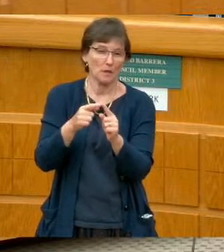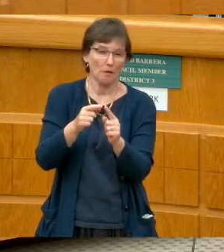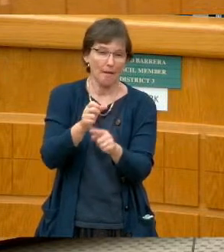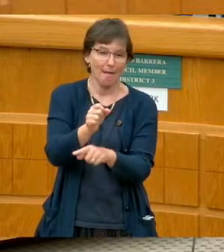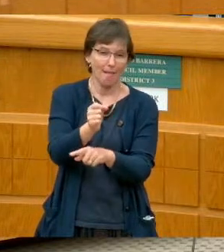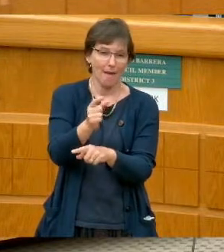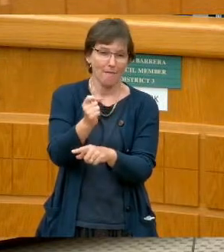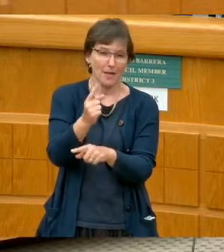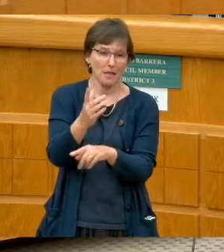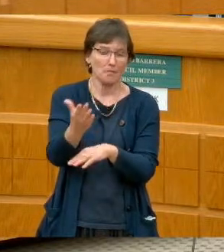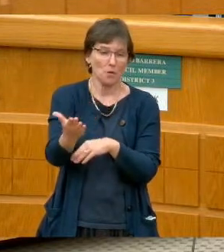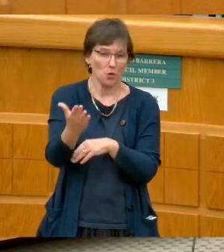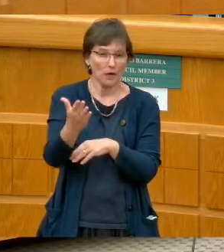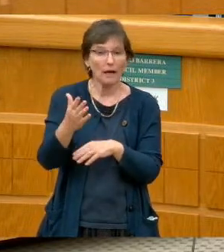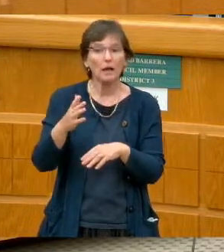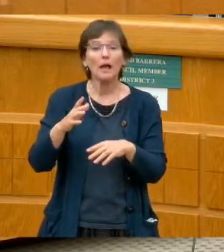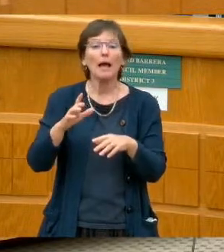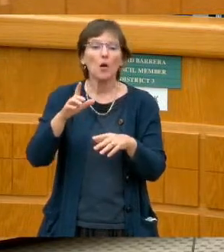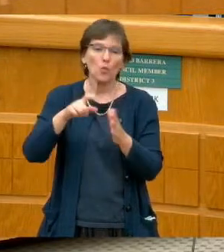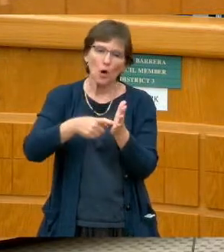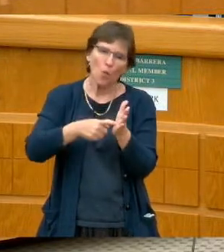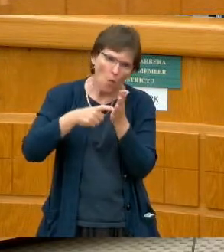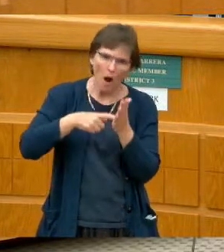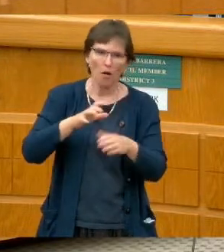only. Please call